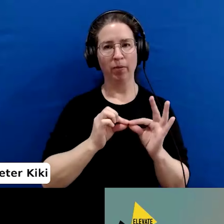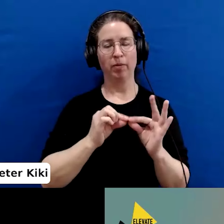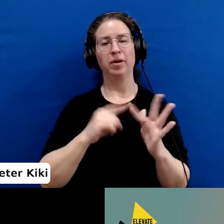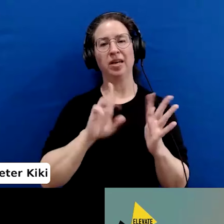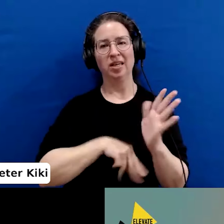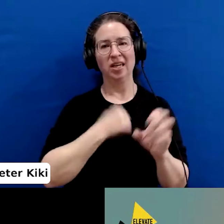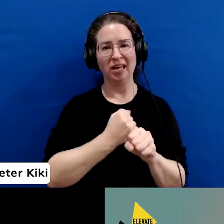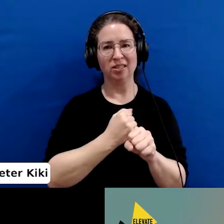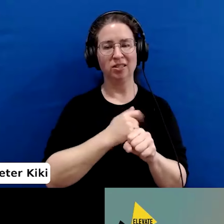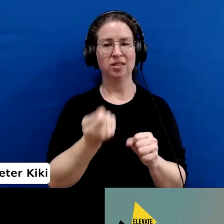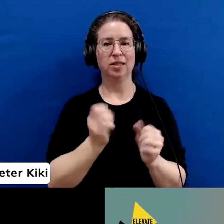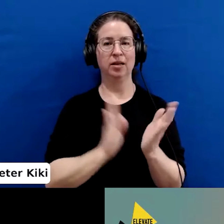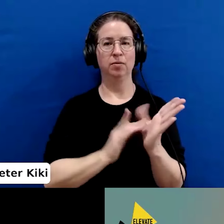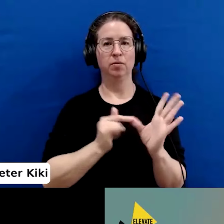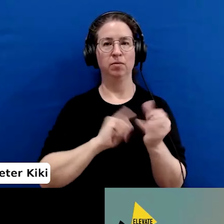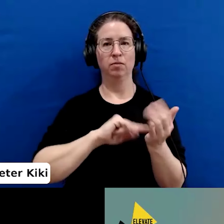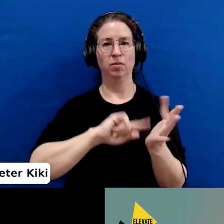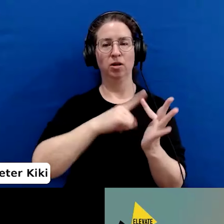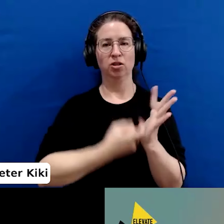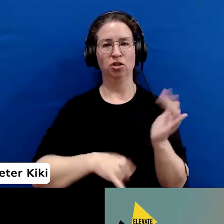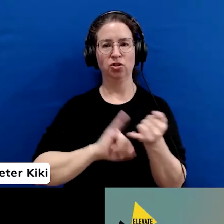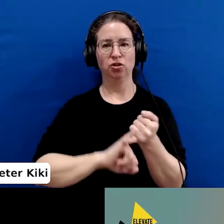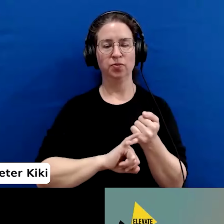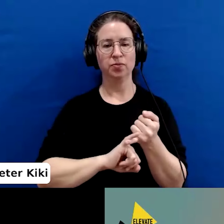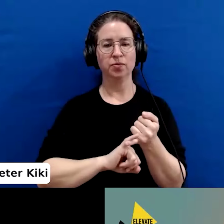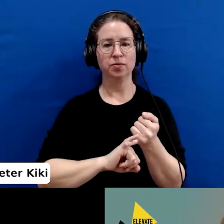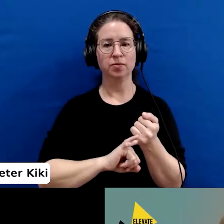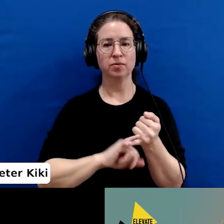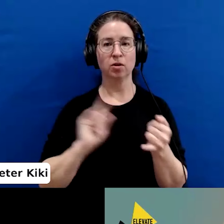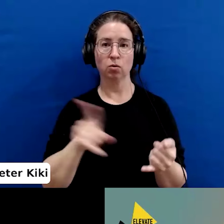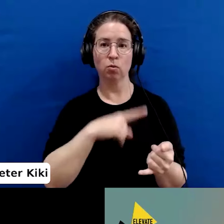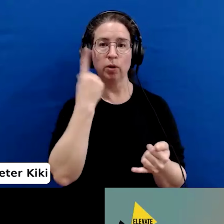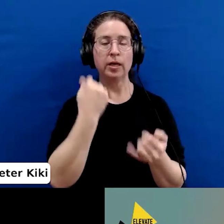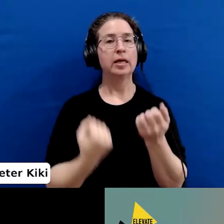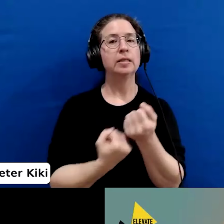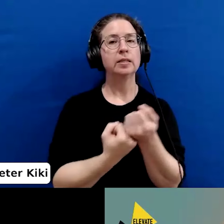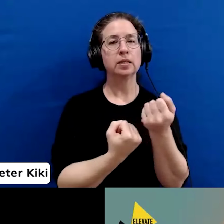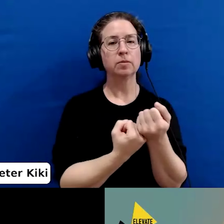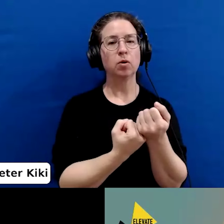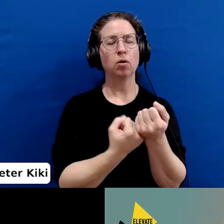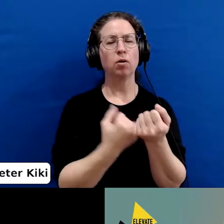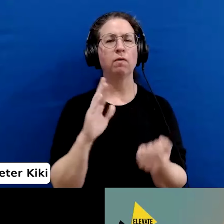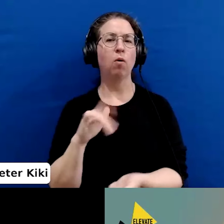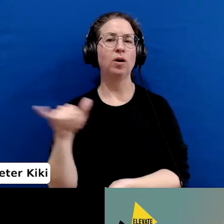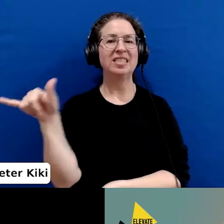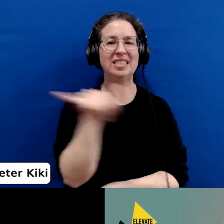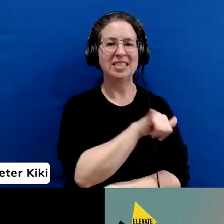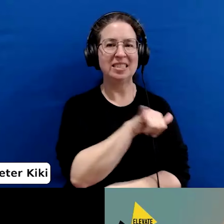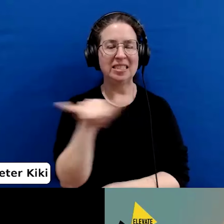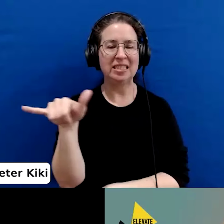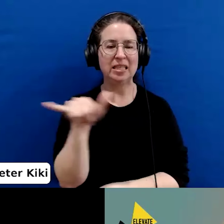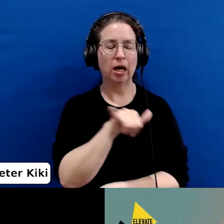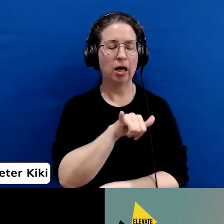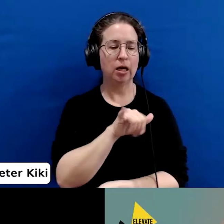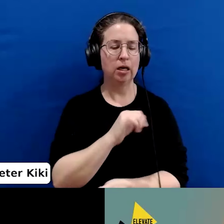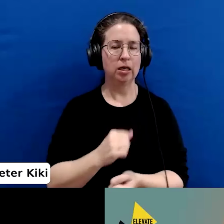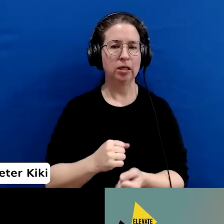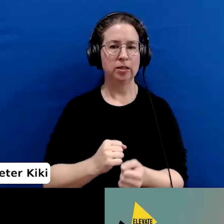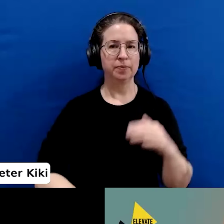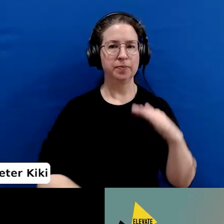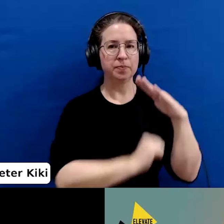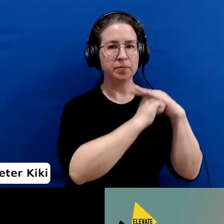master's degree. We would be able to support you for either the maximum duration